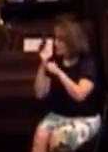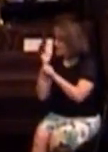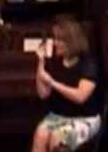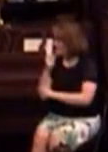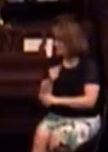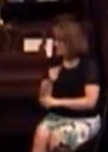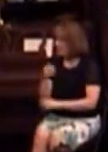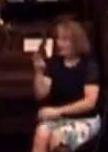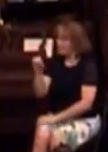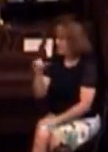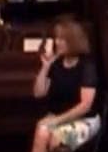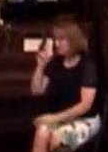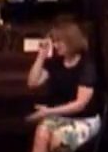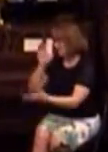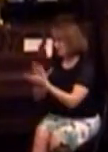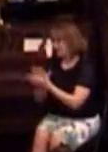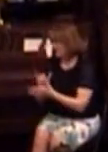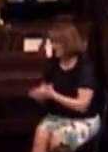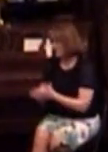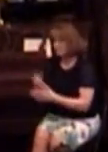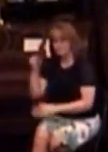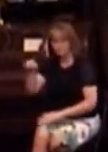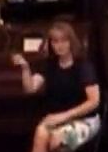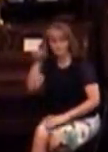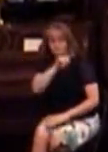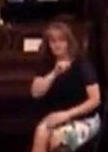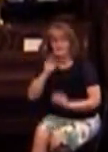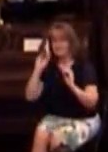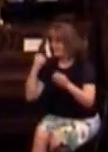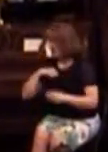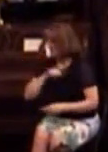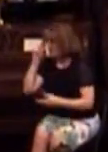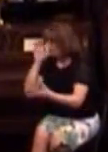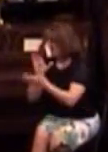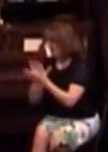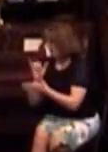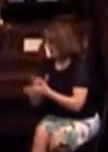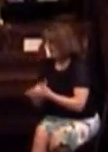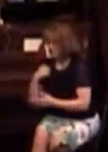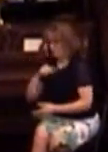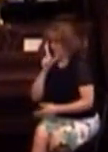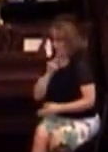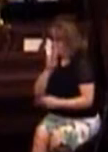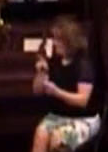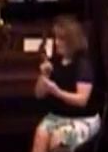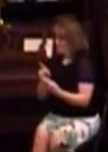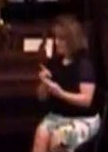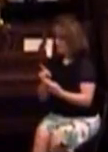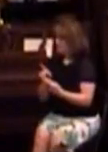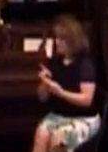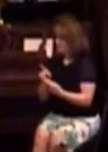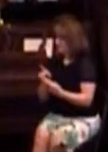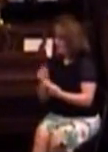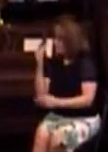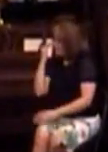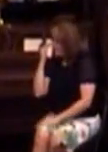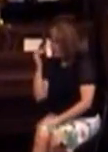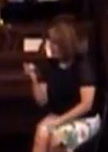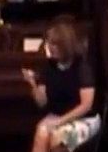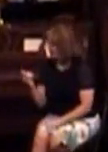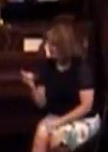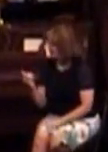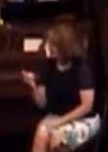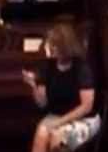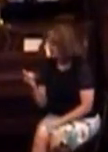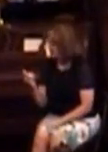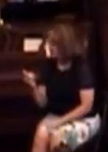in the room believes that. You know why he doesn't believe that? Because he's what? Blind. Bob is blind to that. Bob doesn't